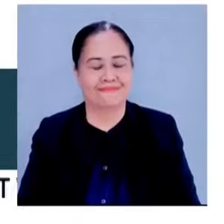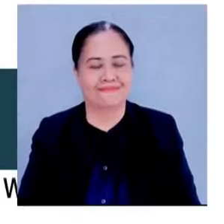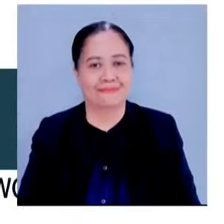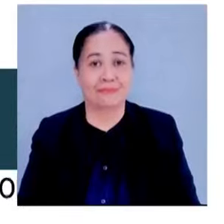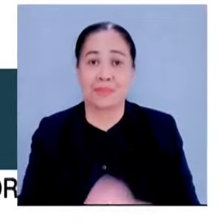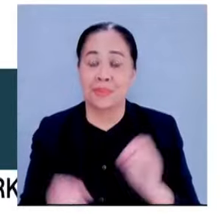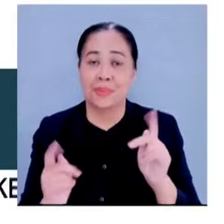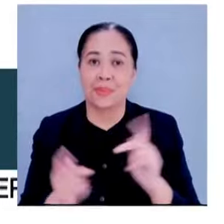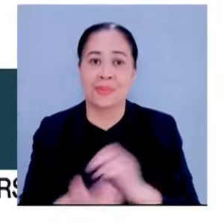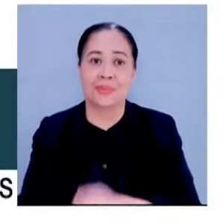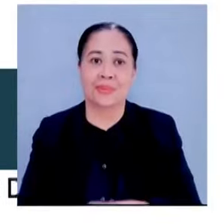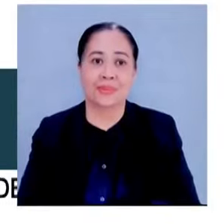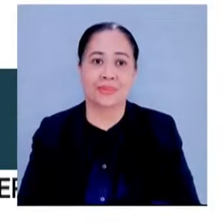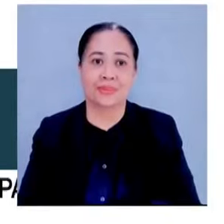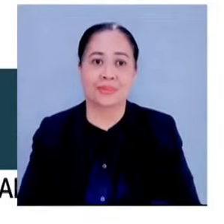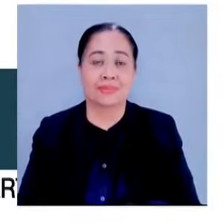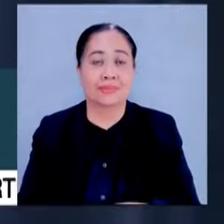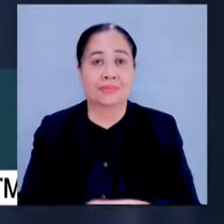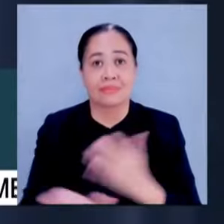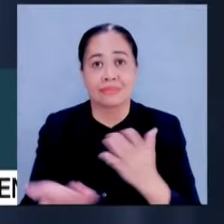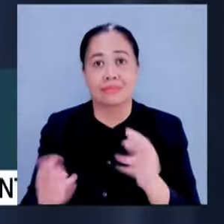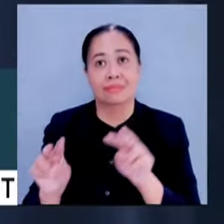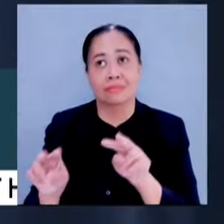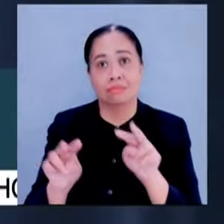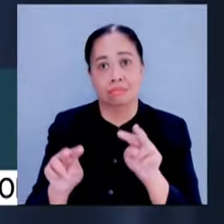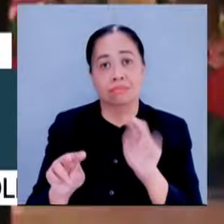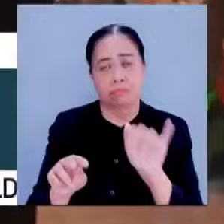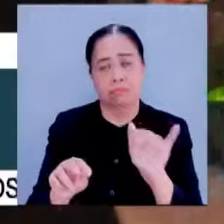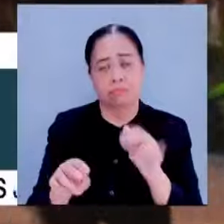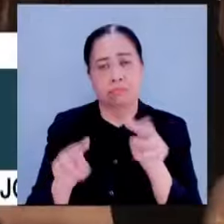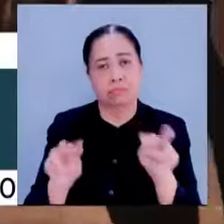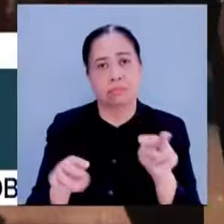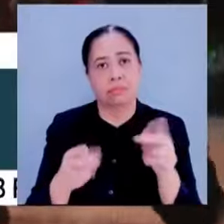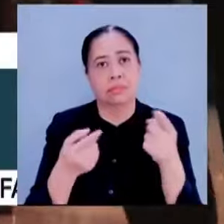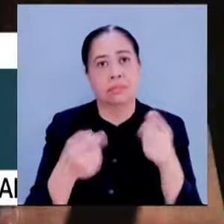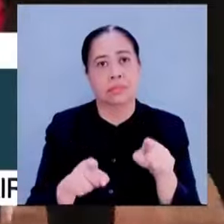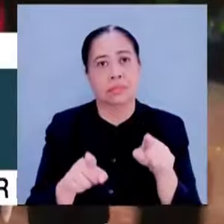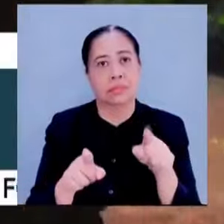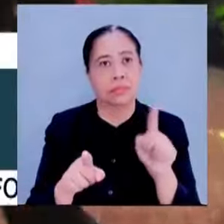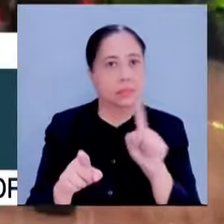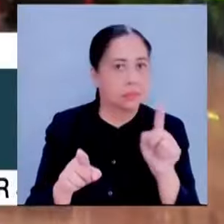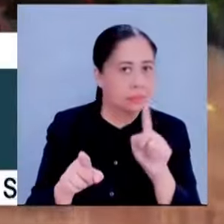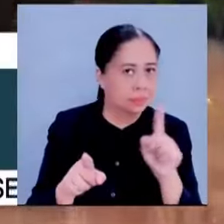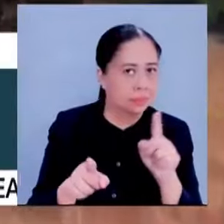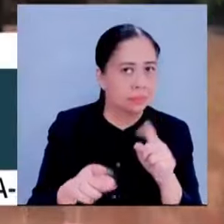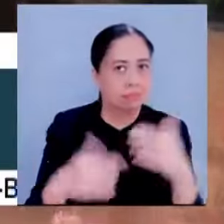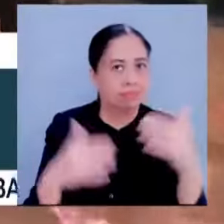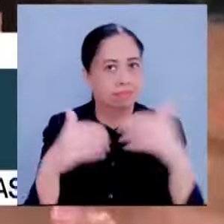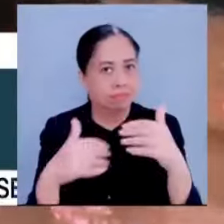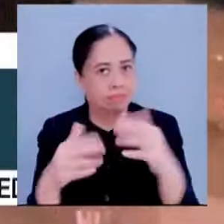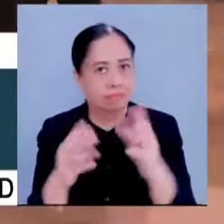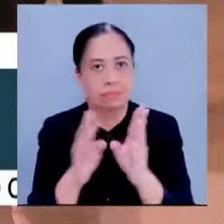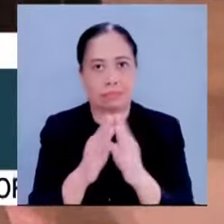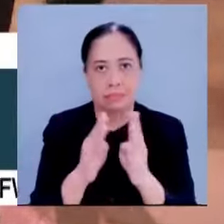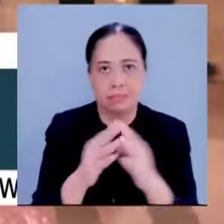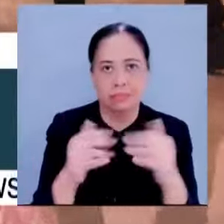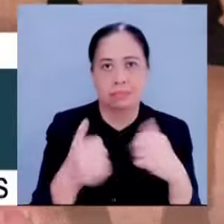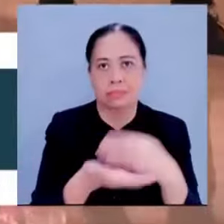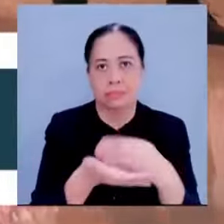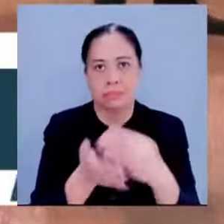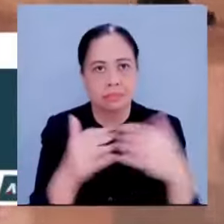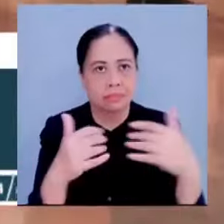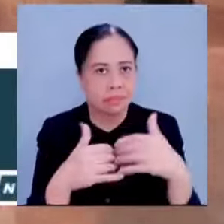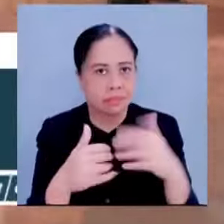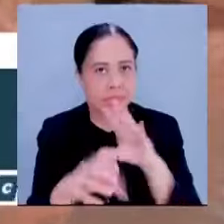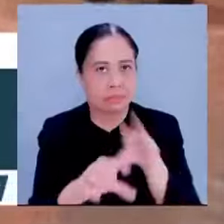Okay. We are, of course, monitoring very closely this QuadCom hearings, and then the hearings, the budget hearings involving